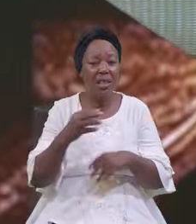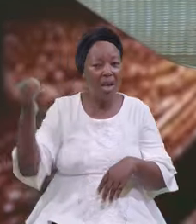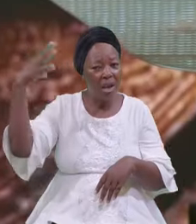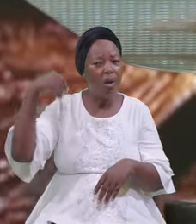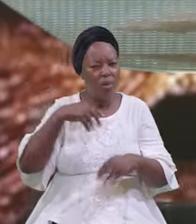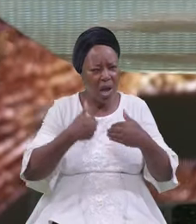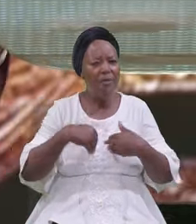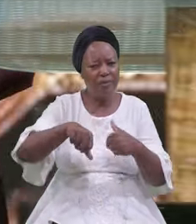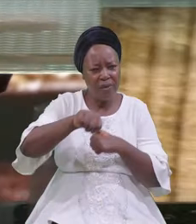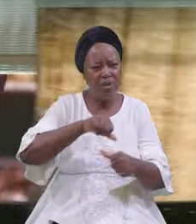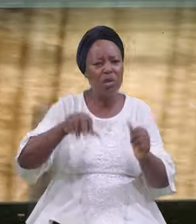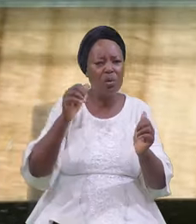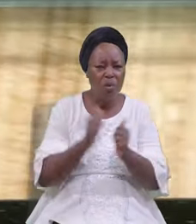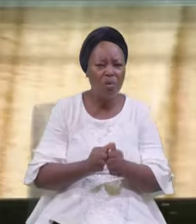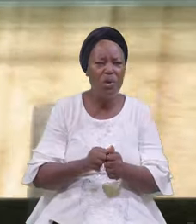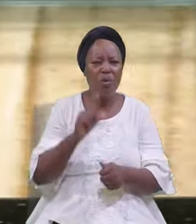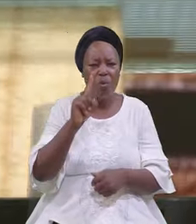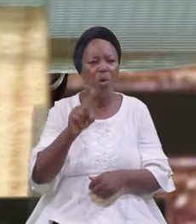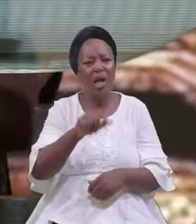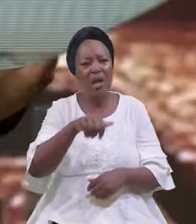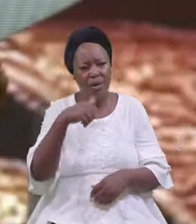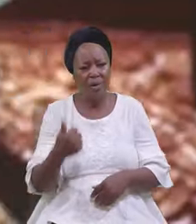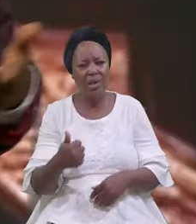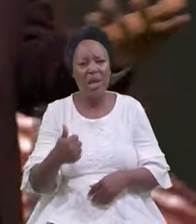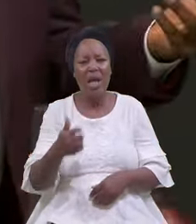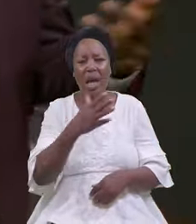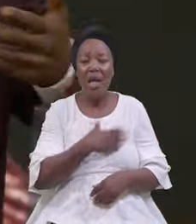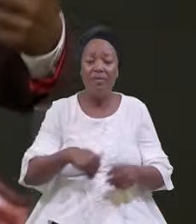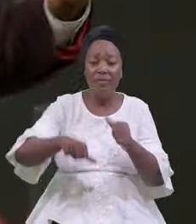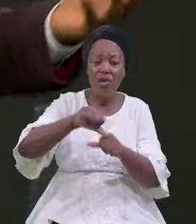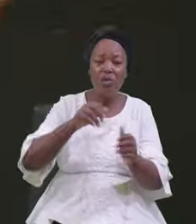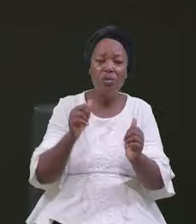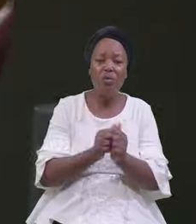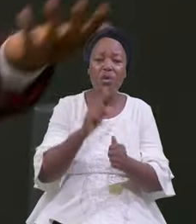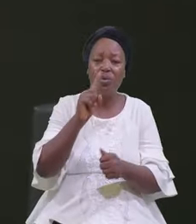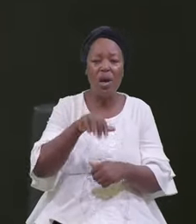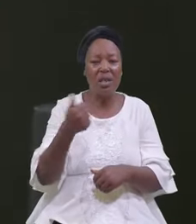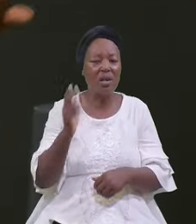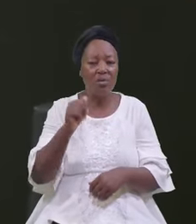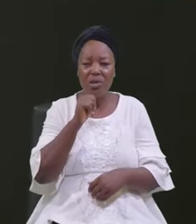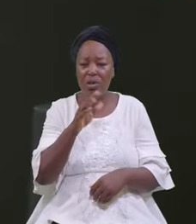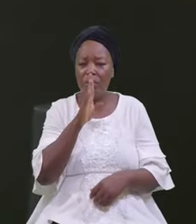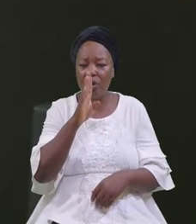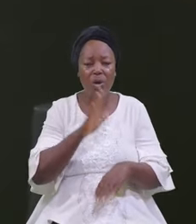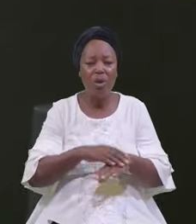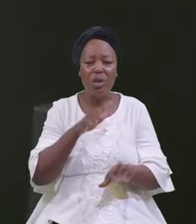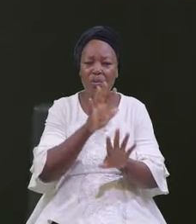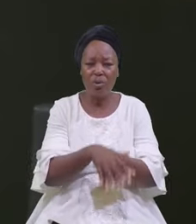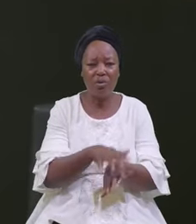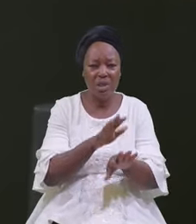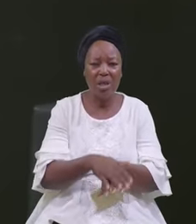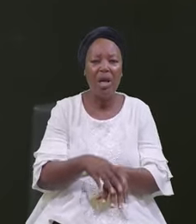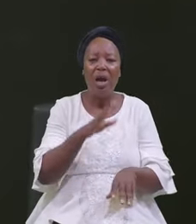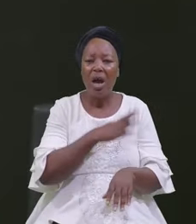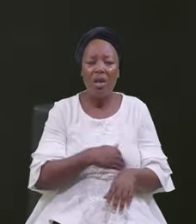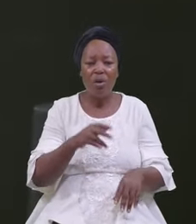have fellowship with one another. Our fellowship with one another should not be based on hypocrisy, on